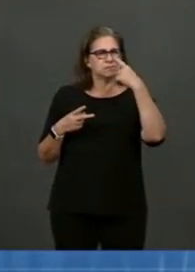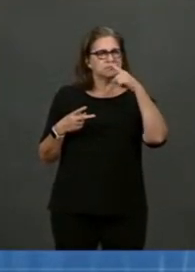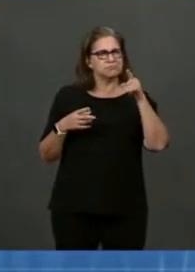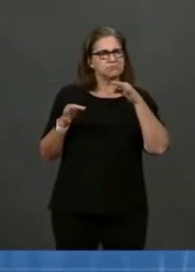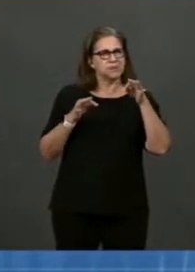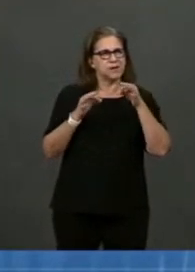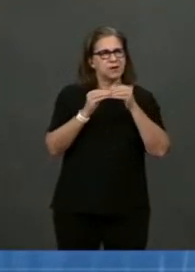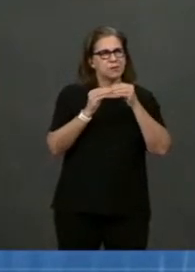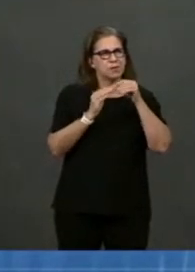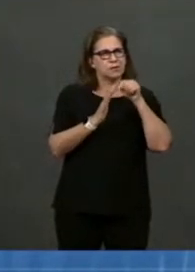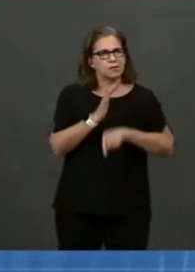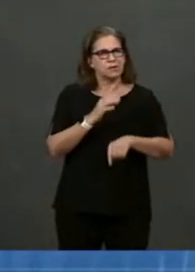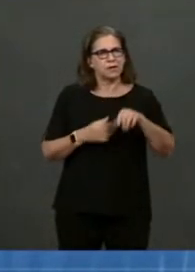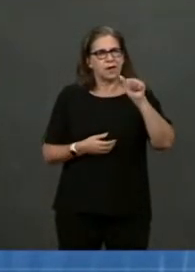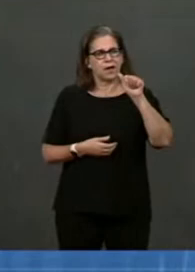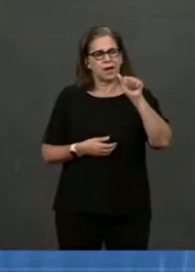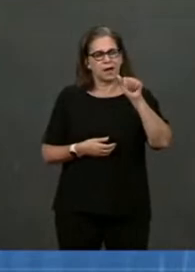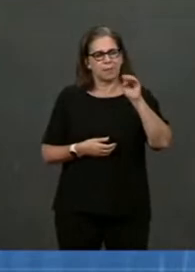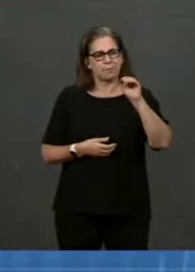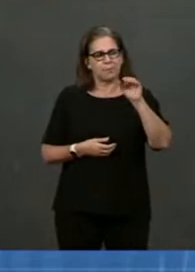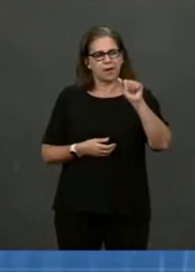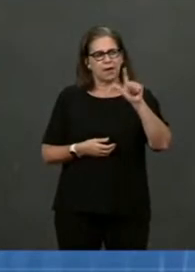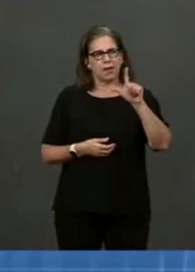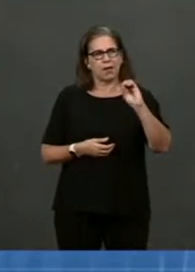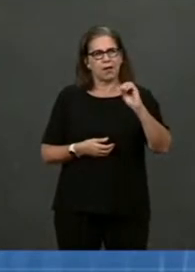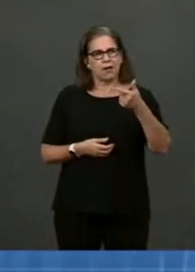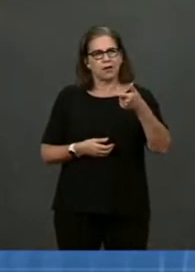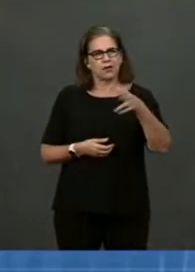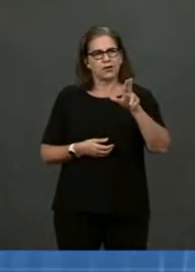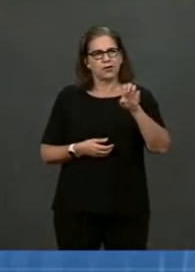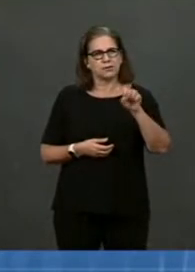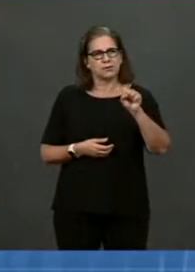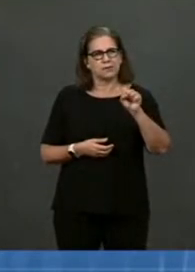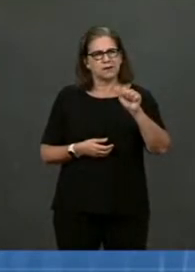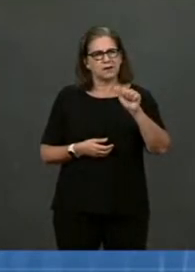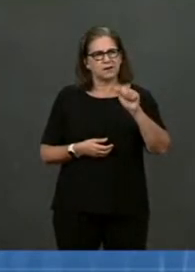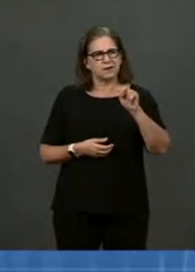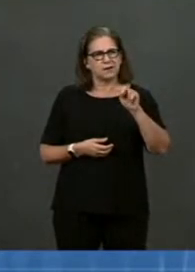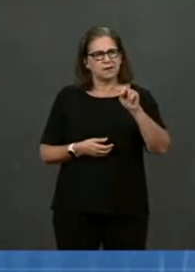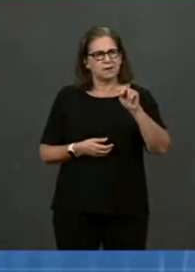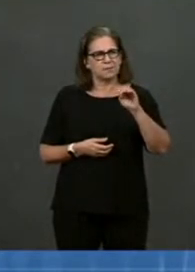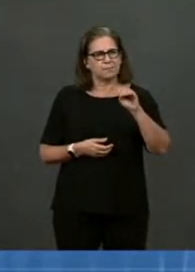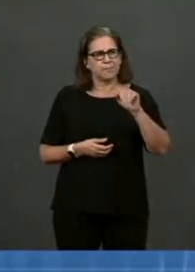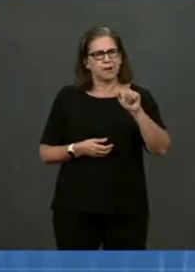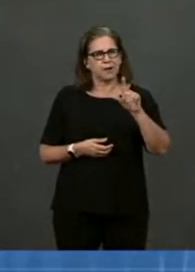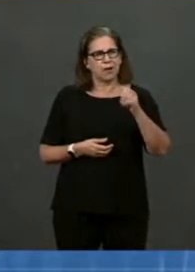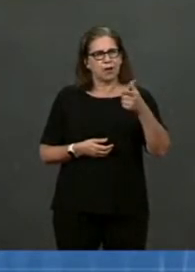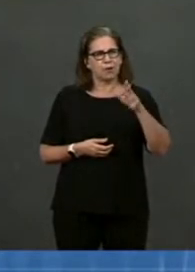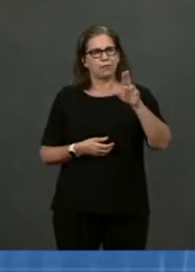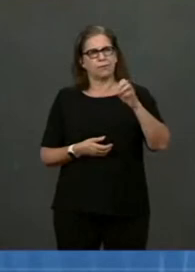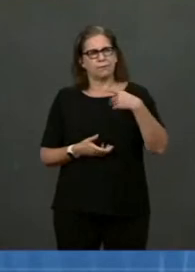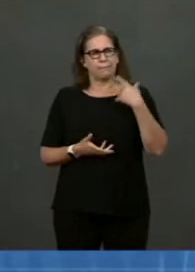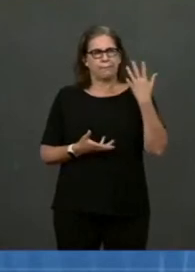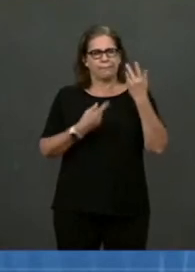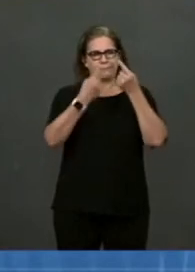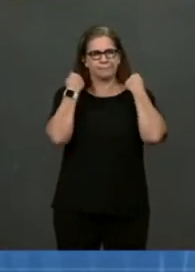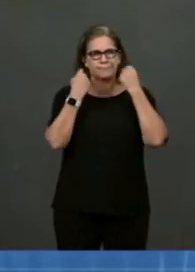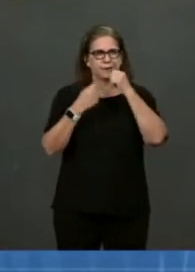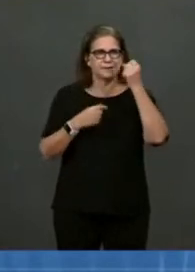Dr. Winsky, why don't you take the first on who's eligible, and Dr. Fauci, right, the second.